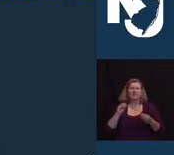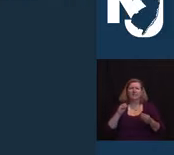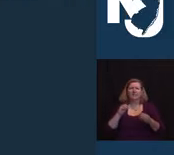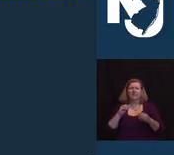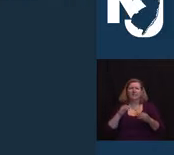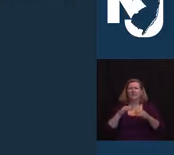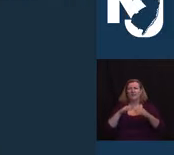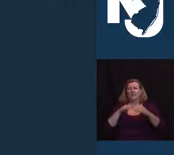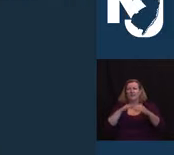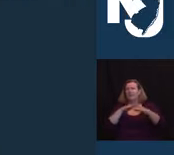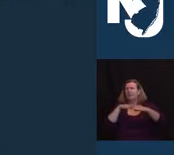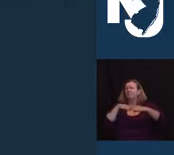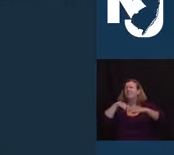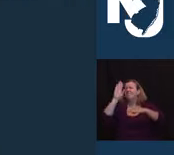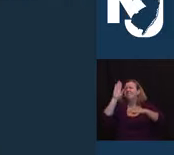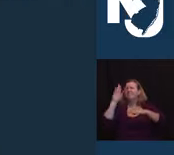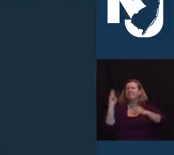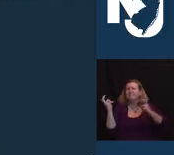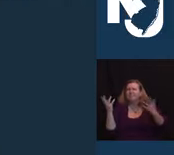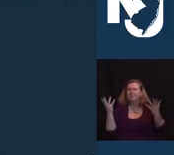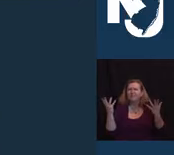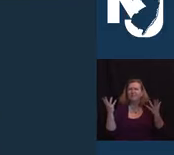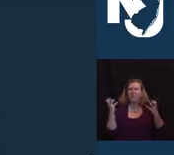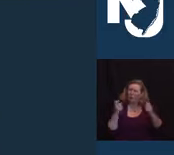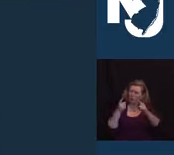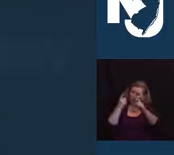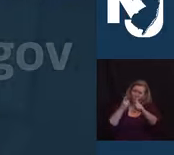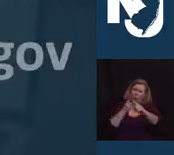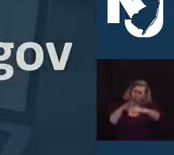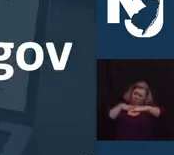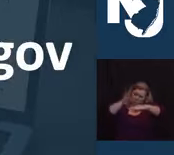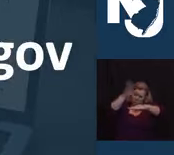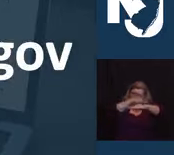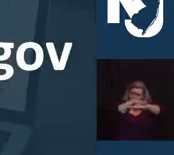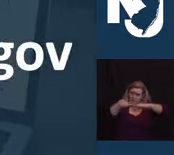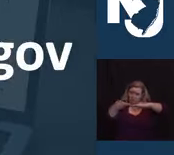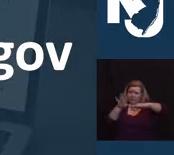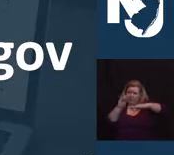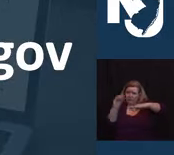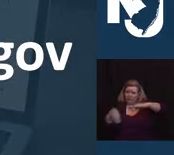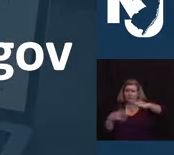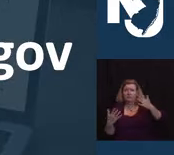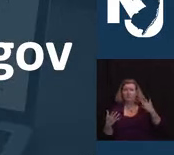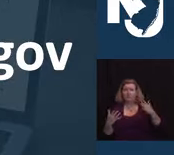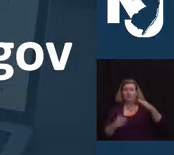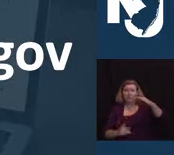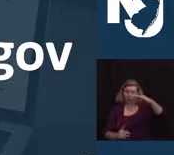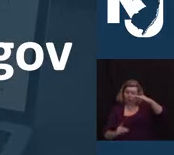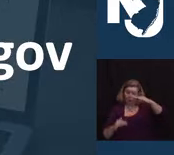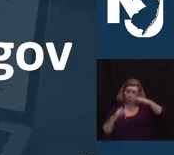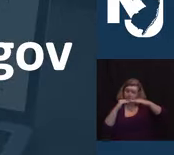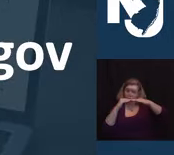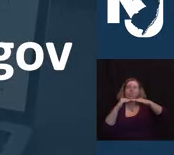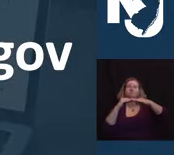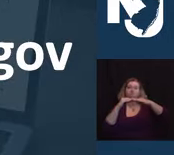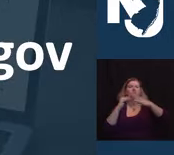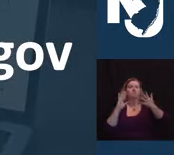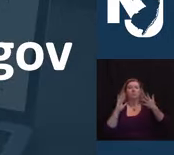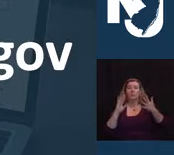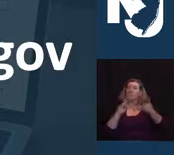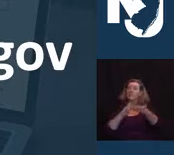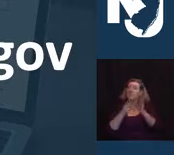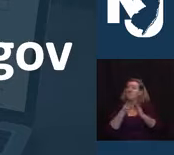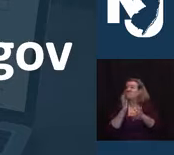but that does not mean for 1 second that we're not going to rest. We're going to run through this mile marker together and keep on